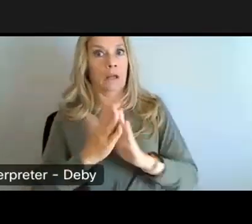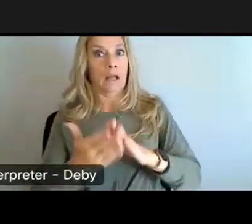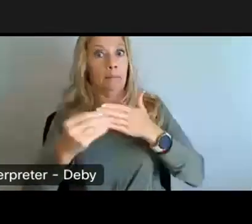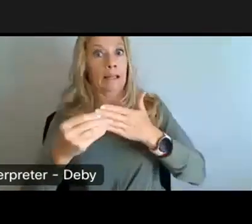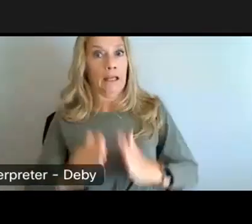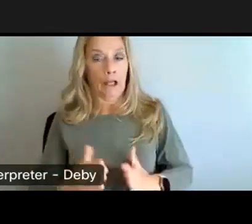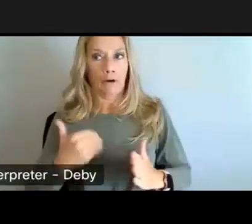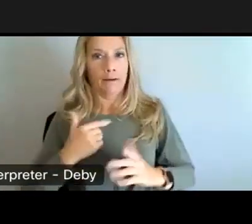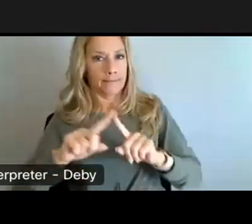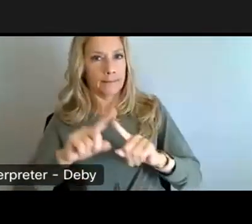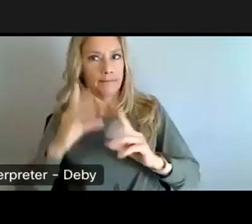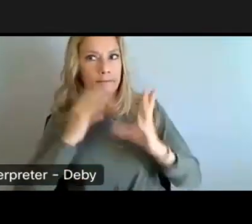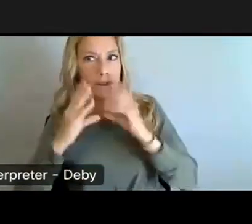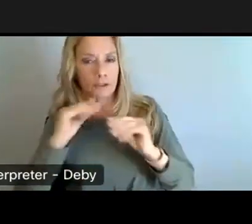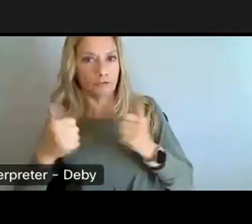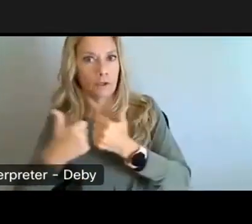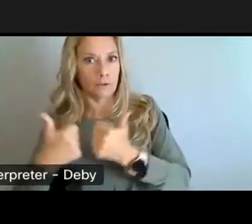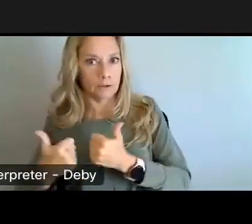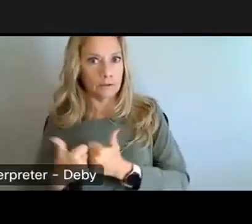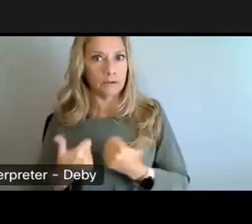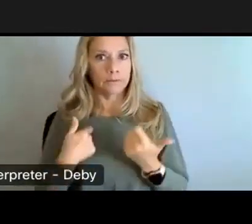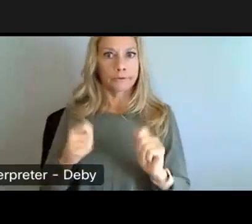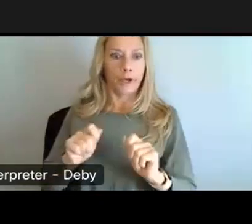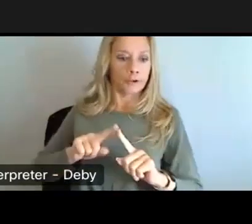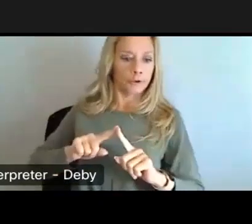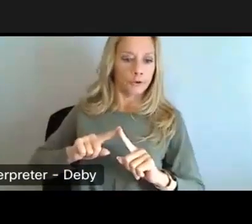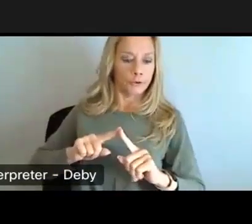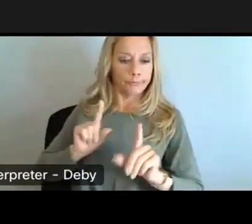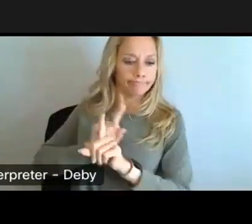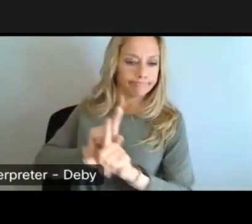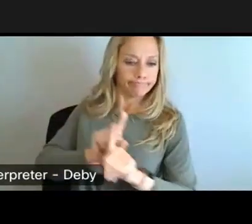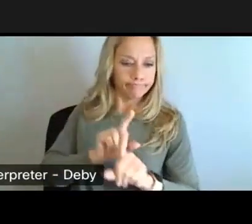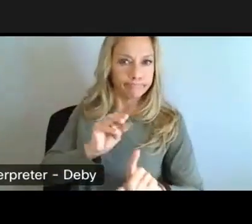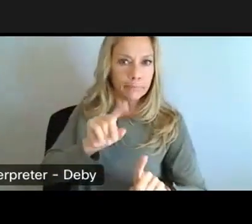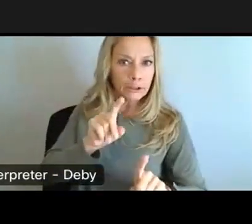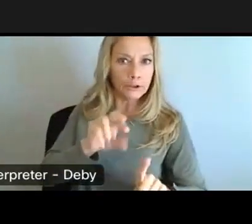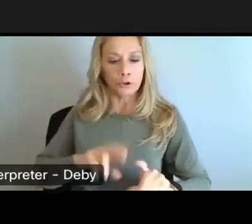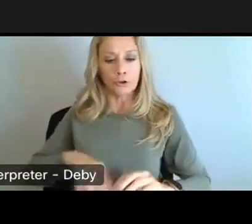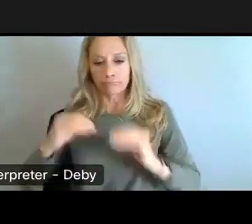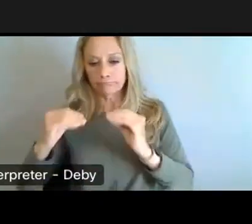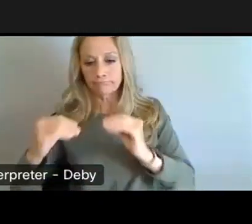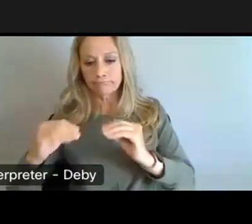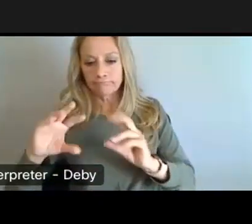trying to mentor and coach my subordinates. And